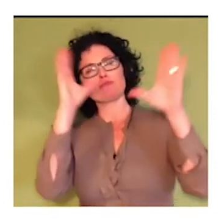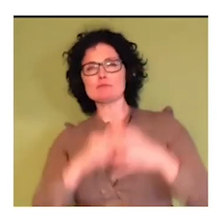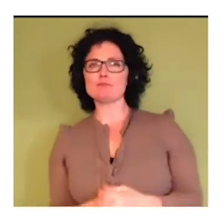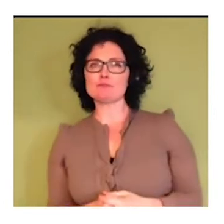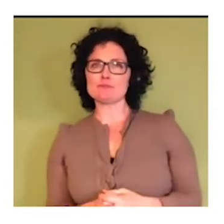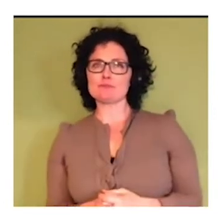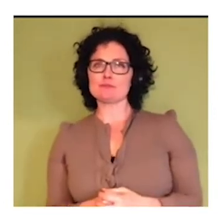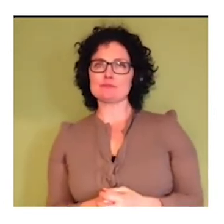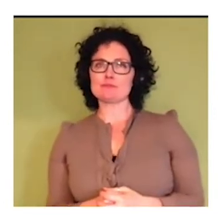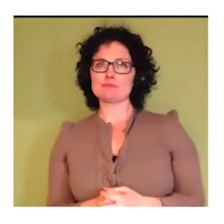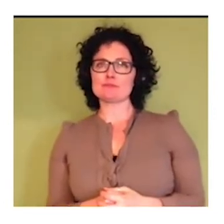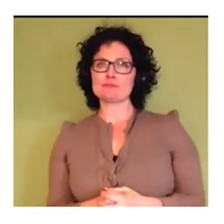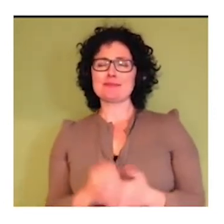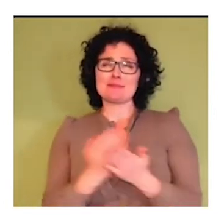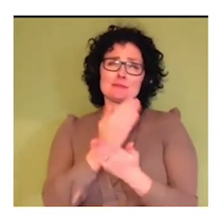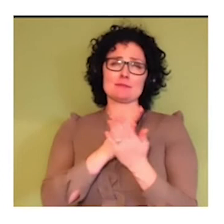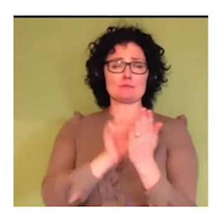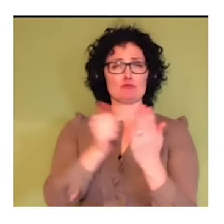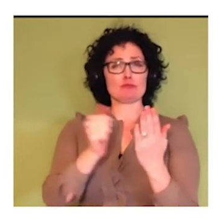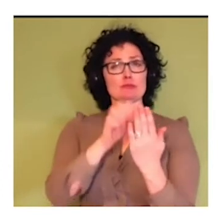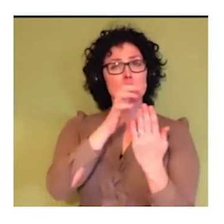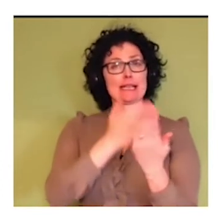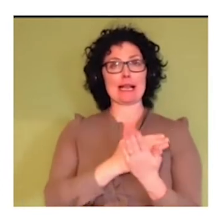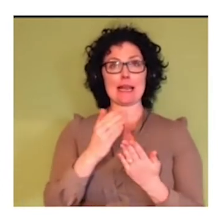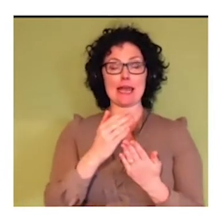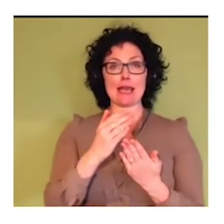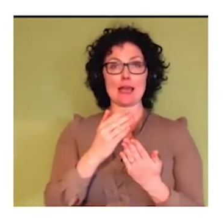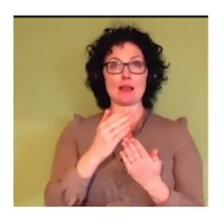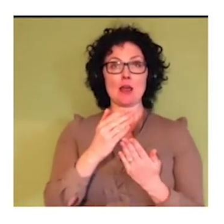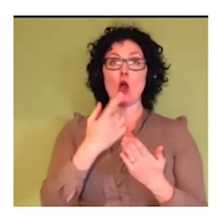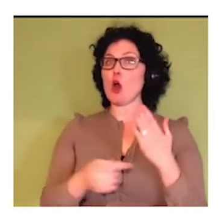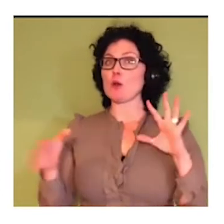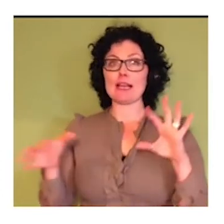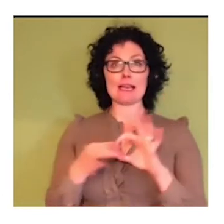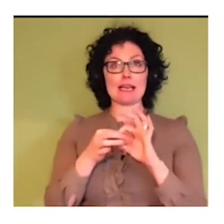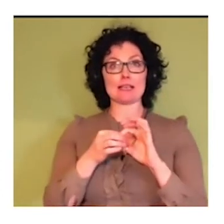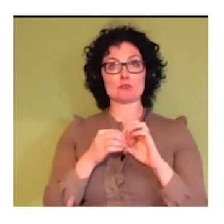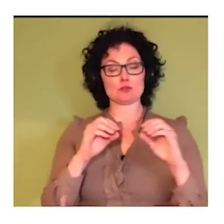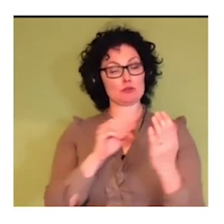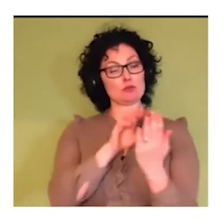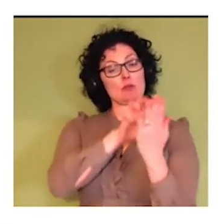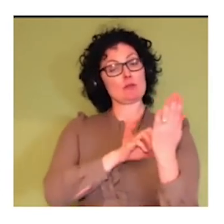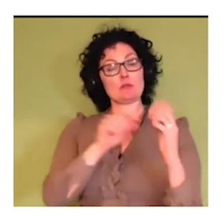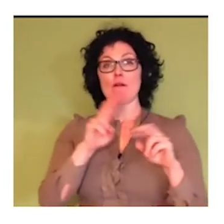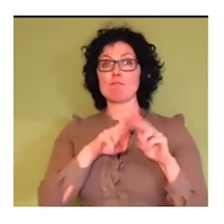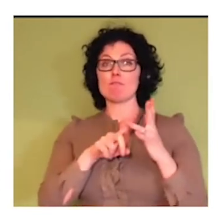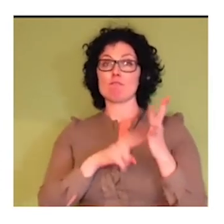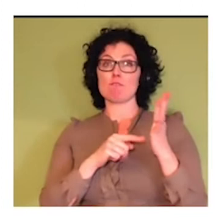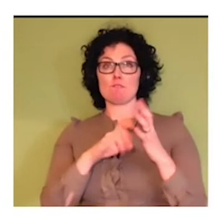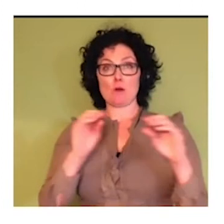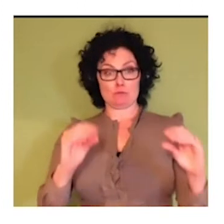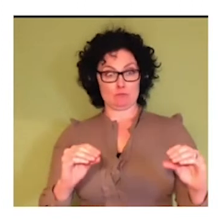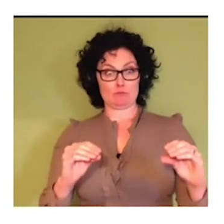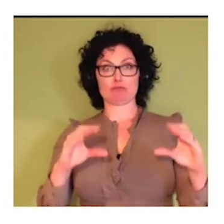making print clear is much more than just increasing the font size, and in some cases may have to be tailored to the individual